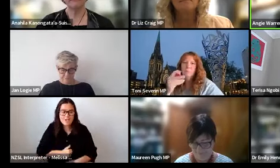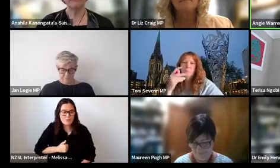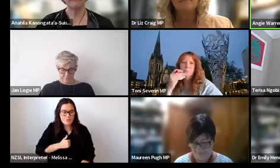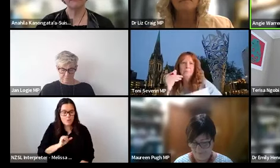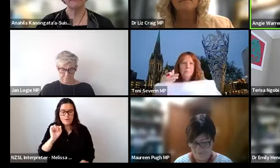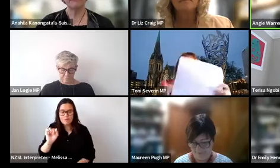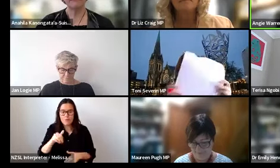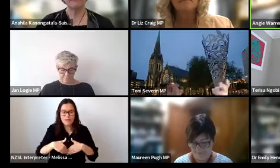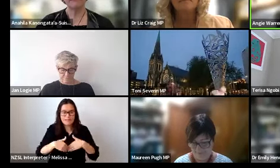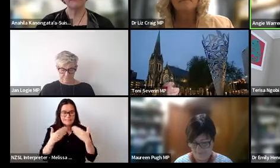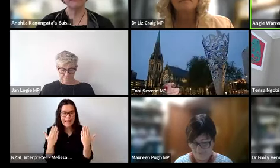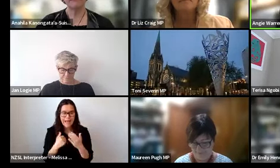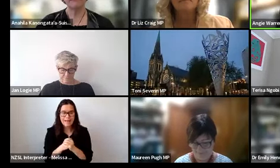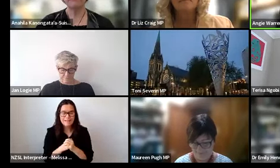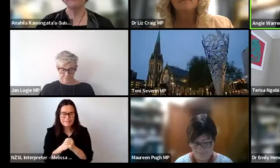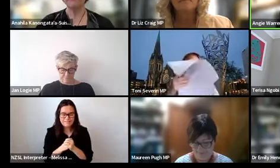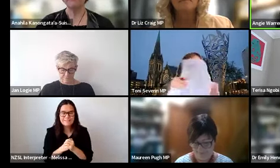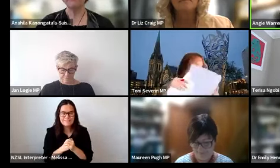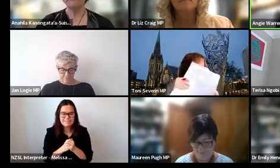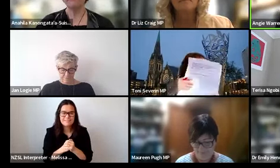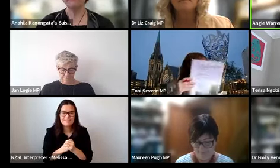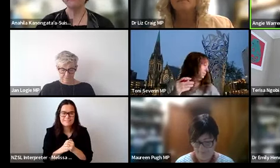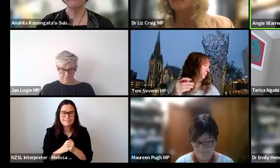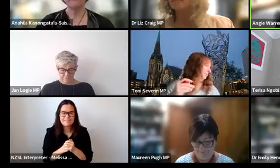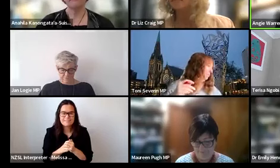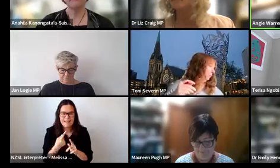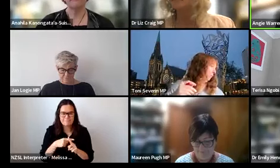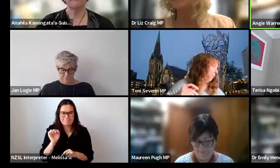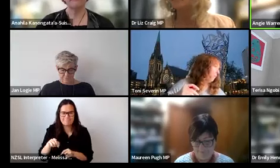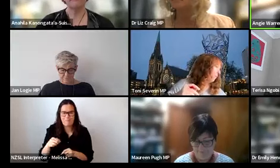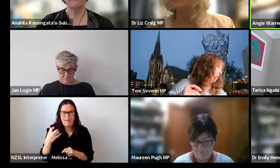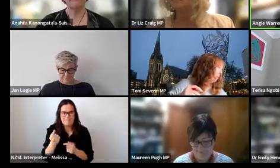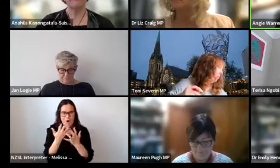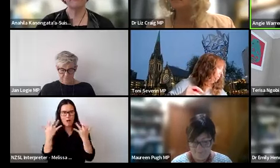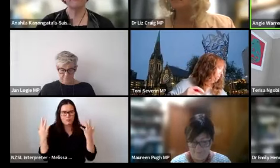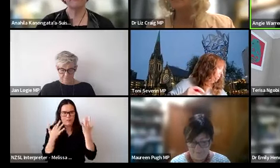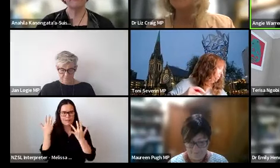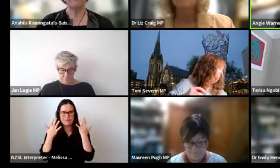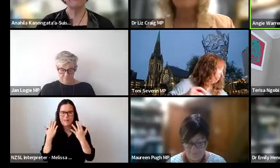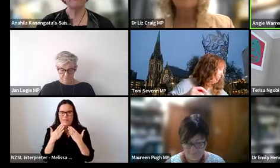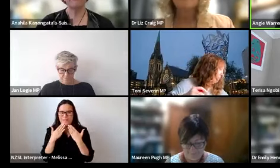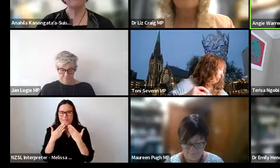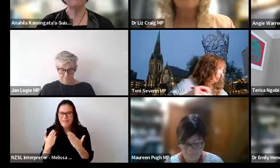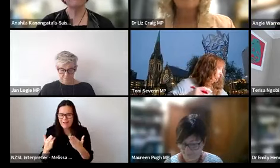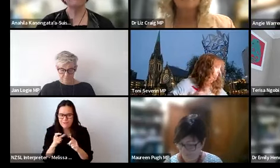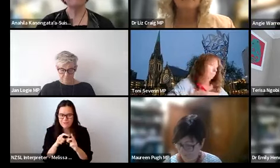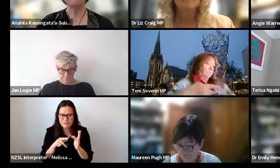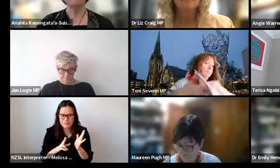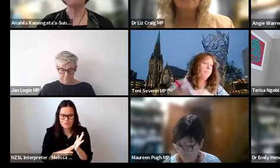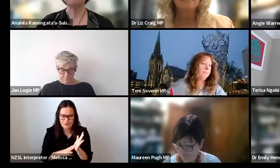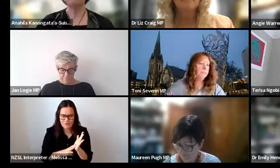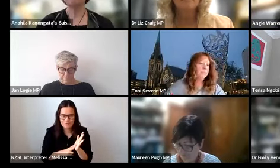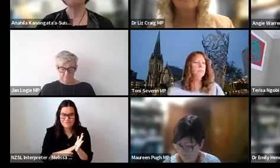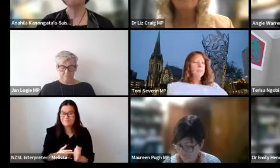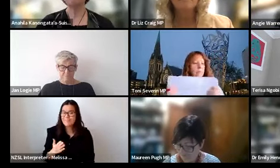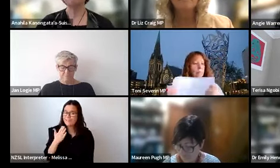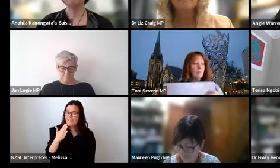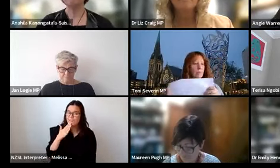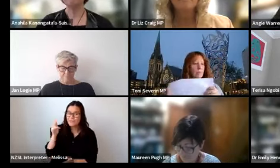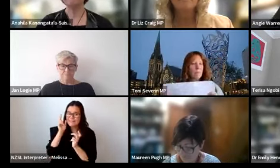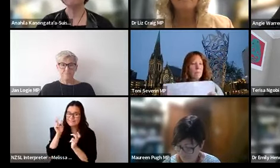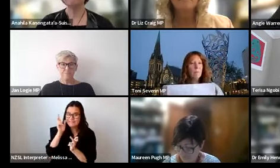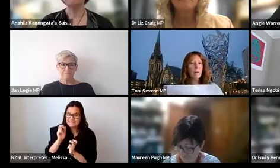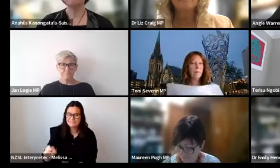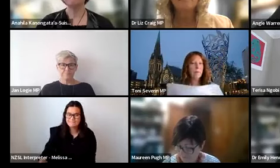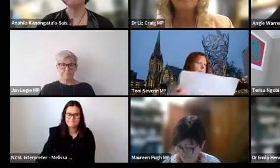and we certainly have a lot to think about in terms of this bill. Thank you so much. Thank you for hearing me.